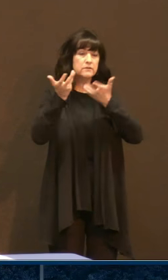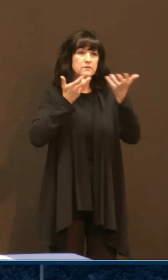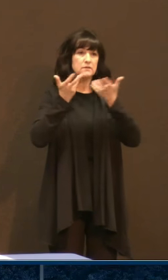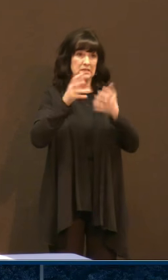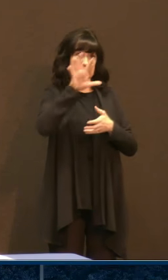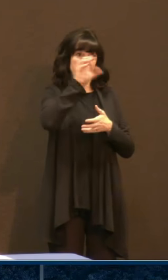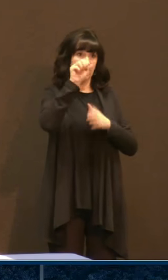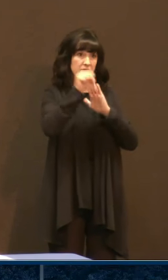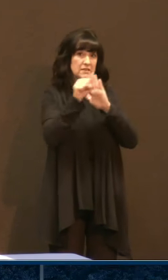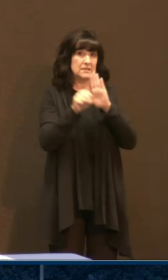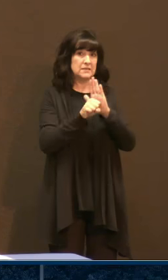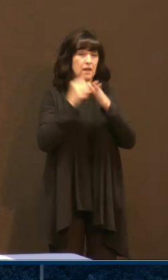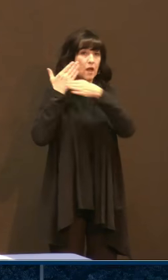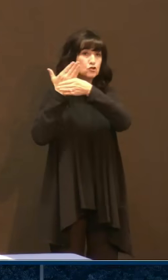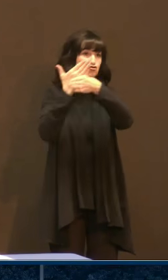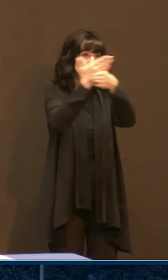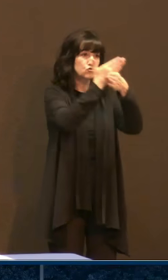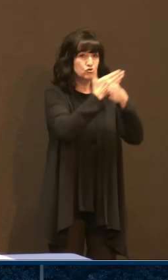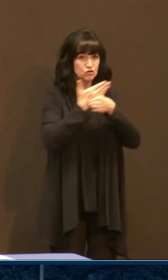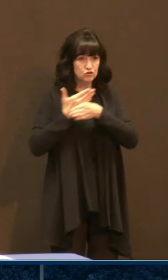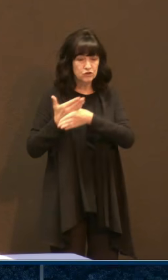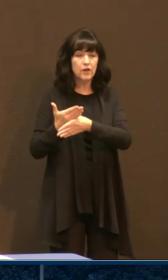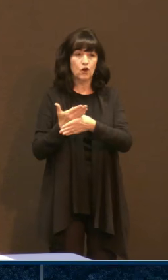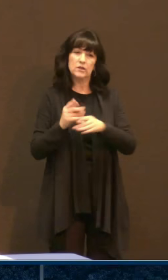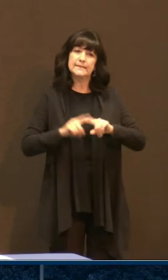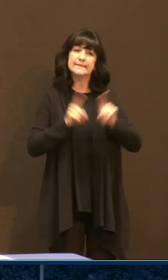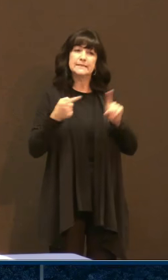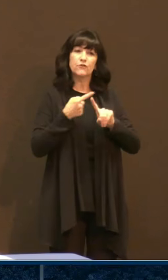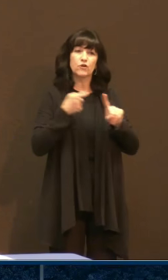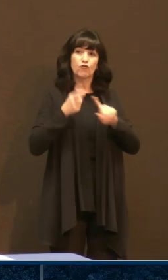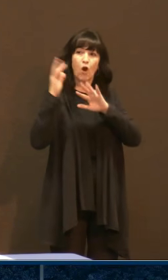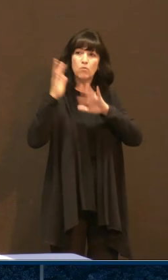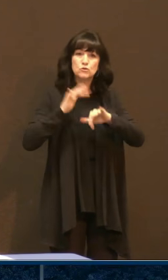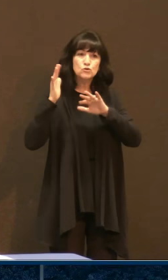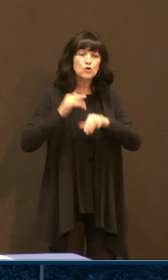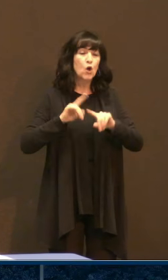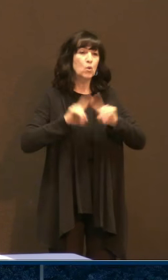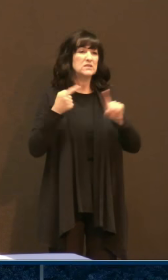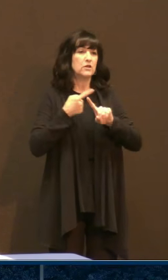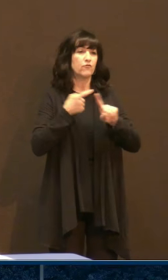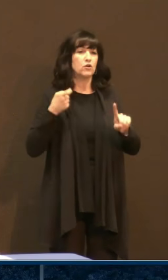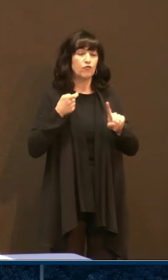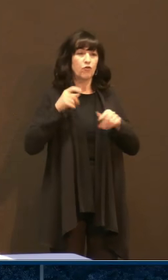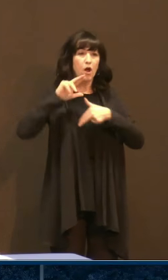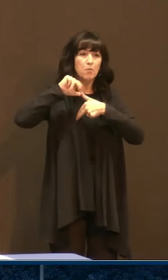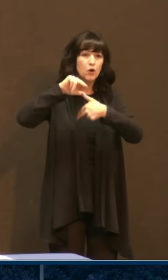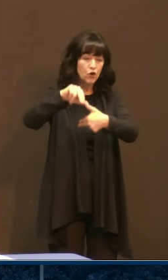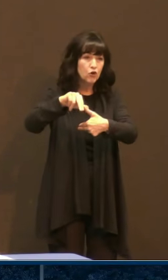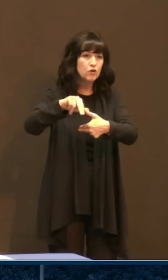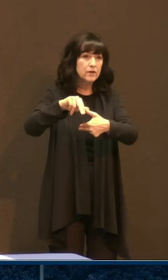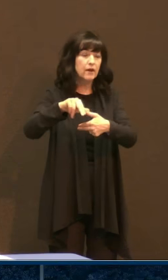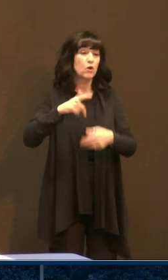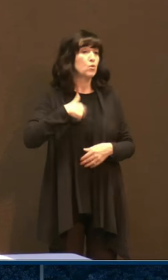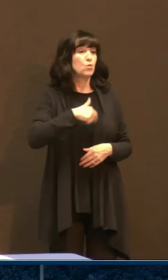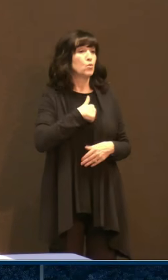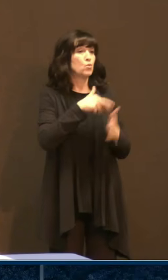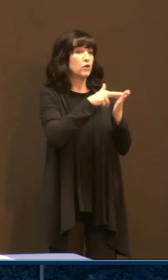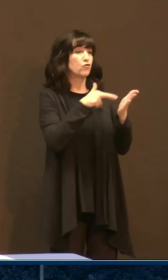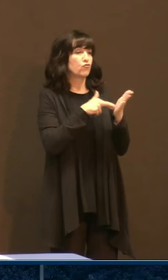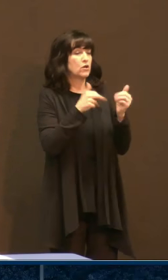than a normal maybe hurricane or snowstorm would be, but we've registered 53 municipalities, nonprofits that would be